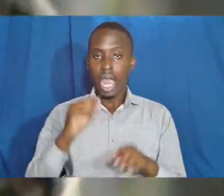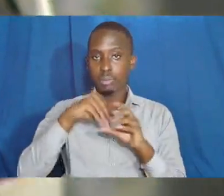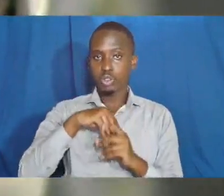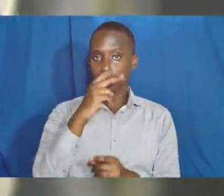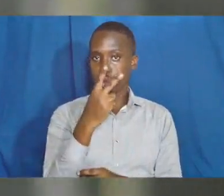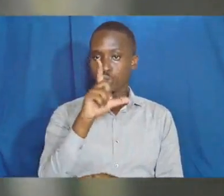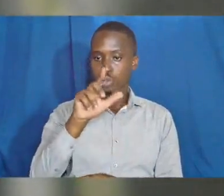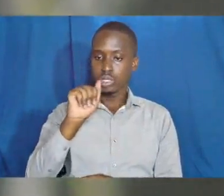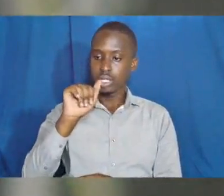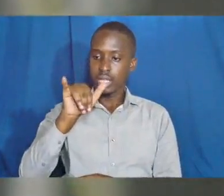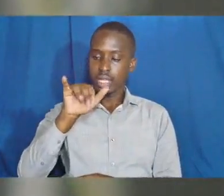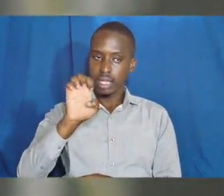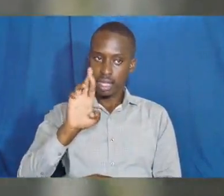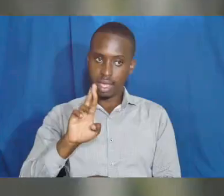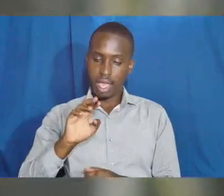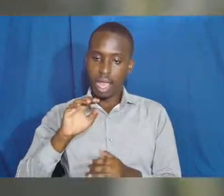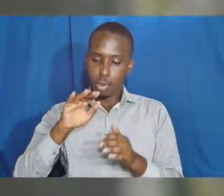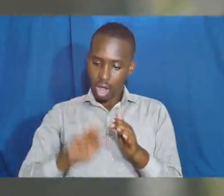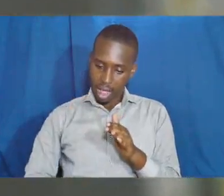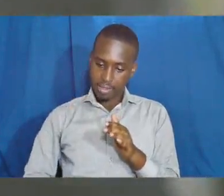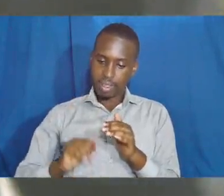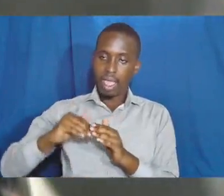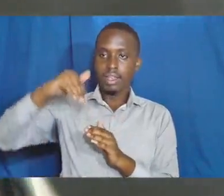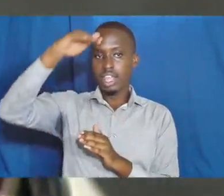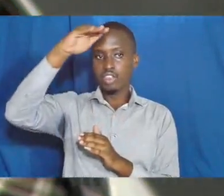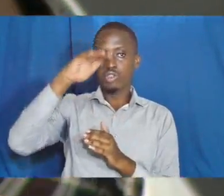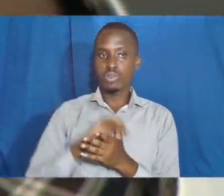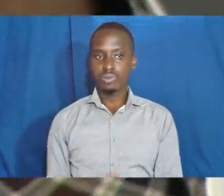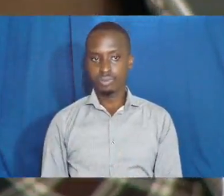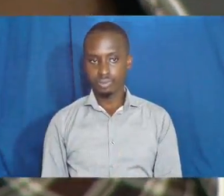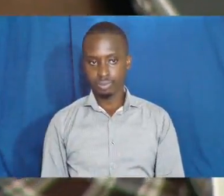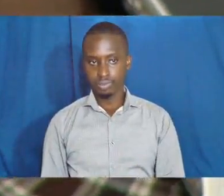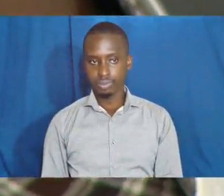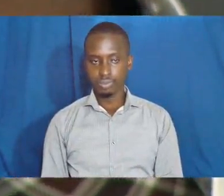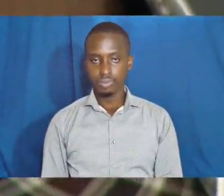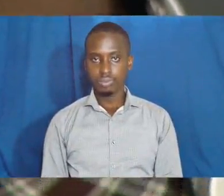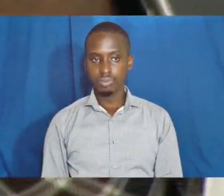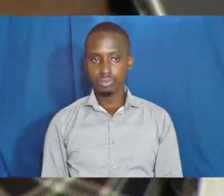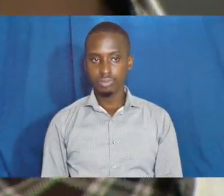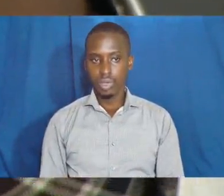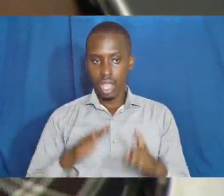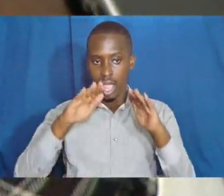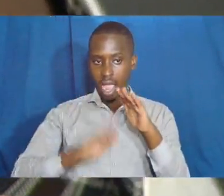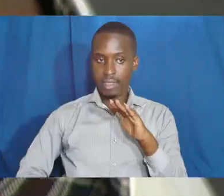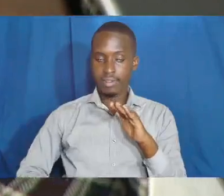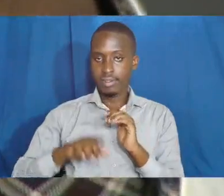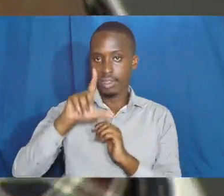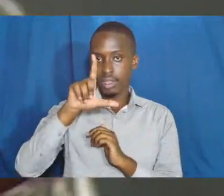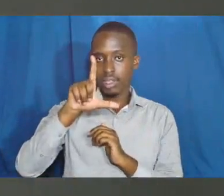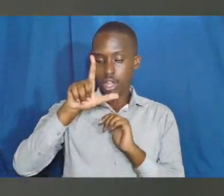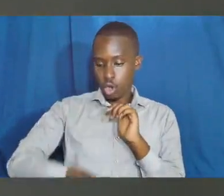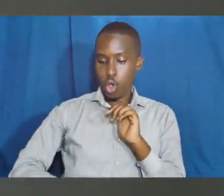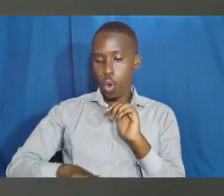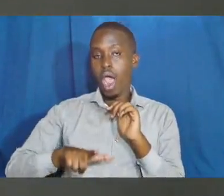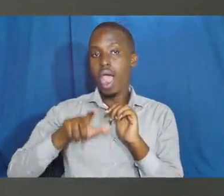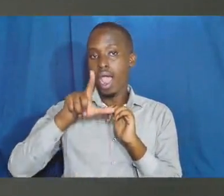layers. There is this upper layer, and then there is this lower layer. This is the lower layer is